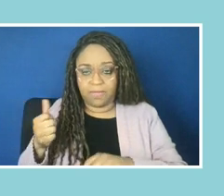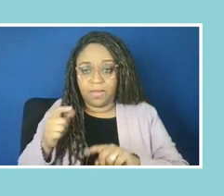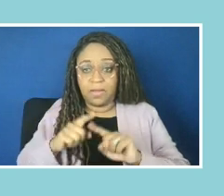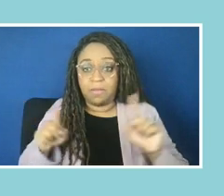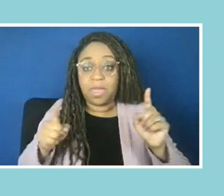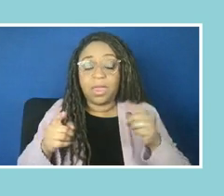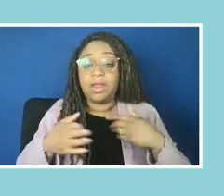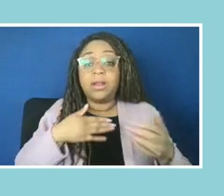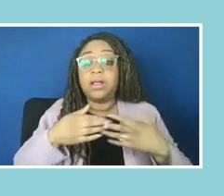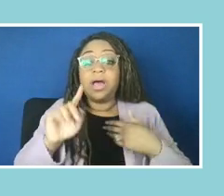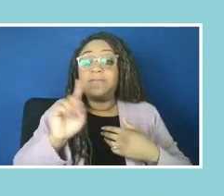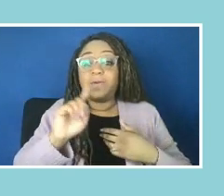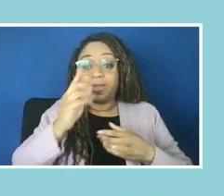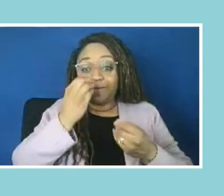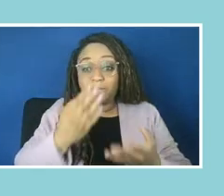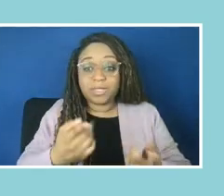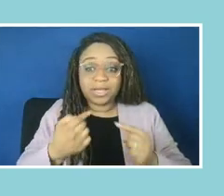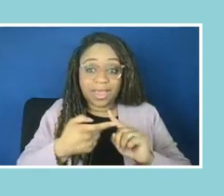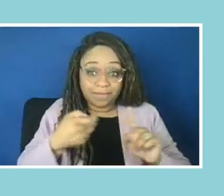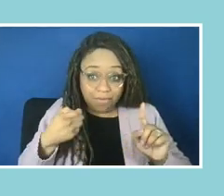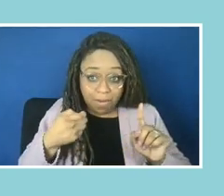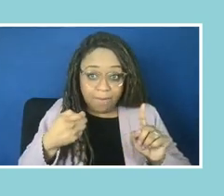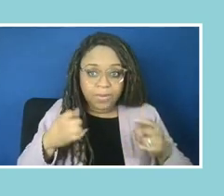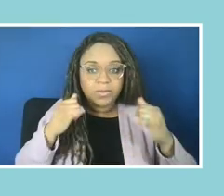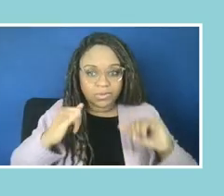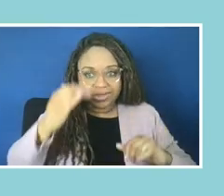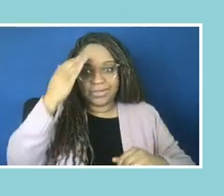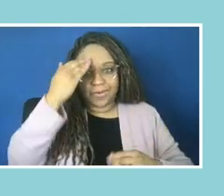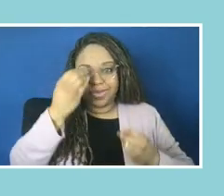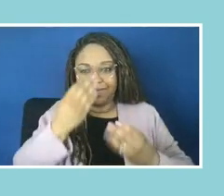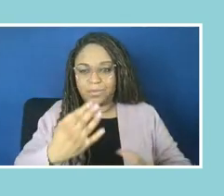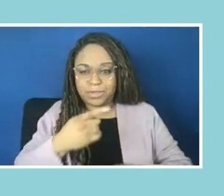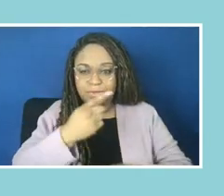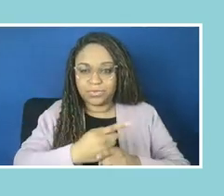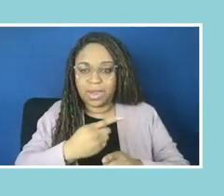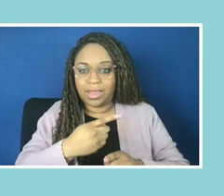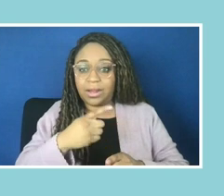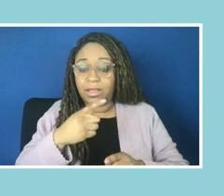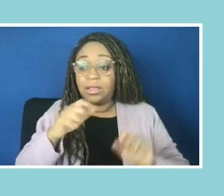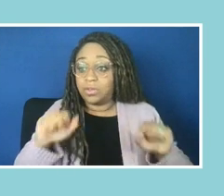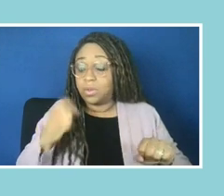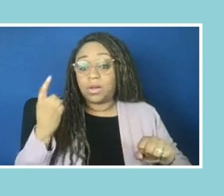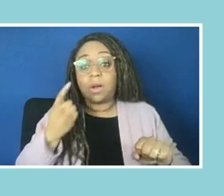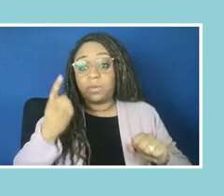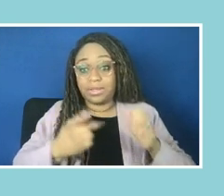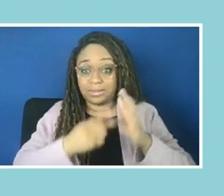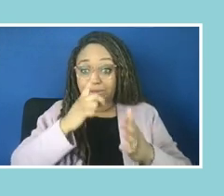you still know that the information is on point. You can always check to make sure. That's